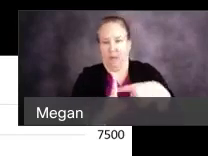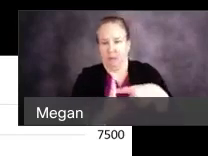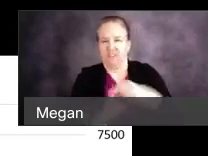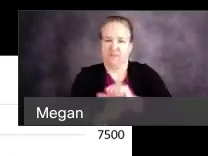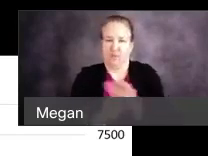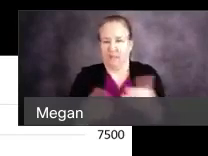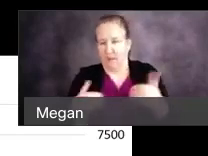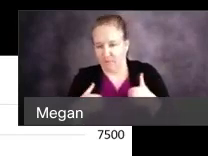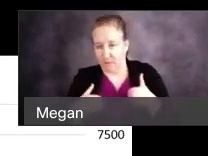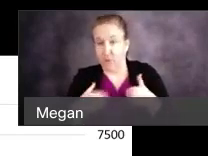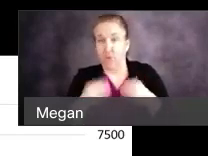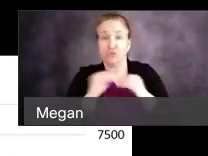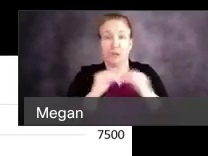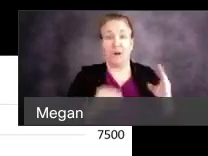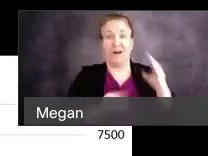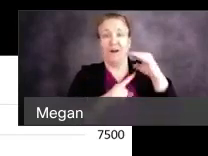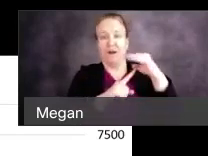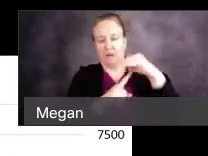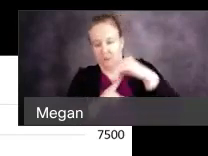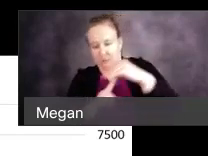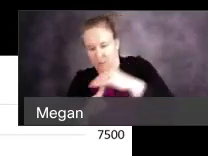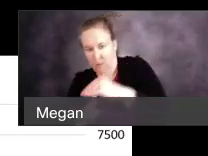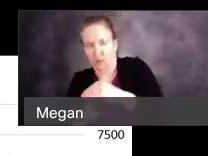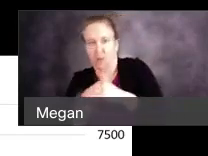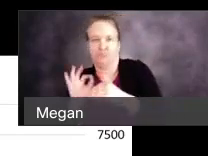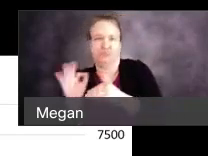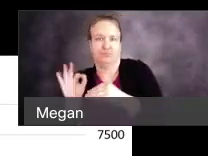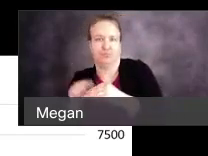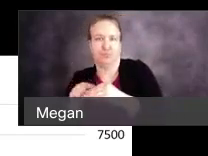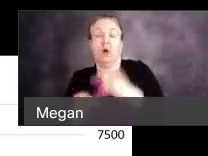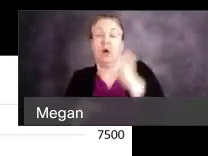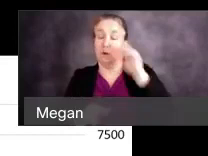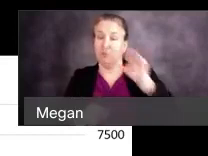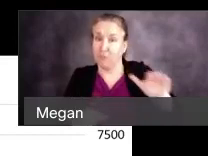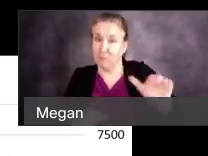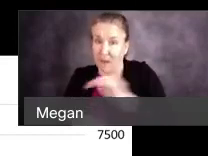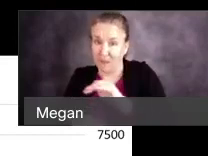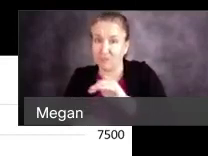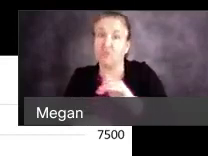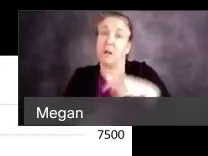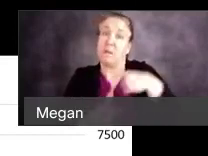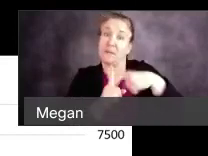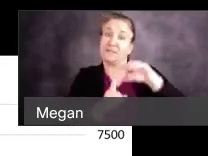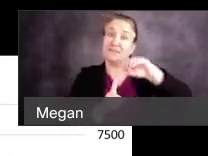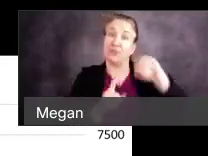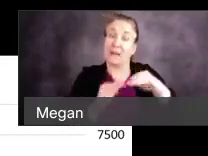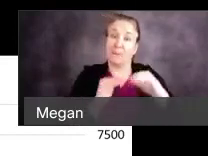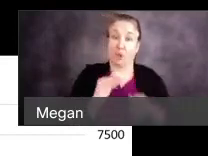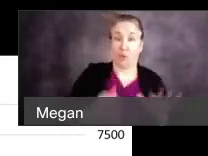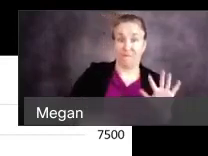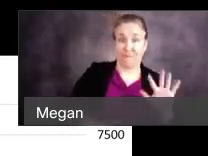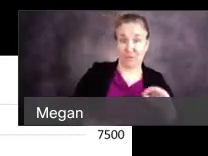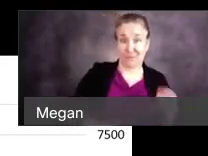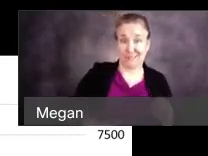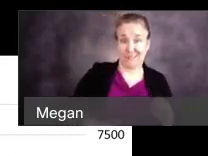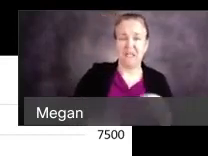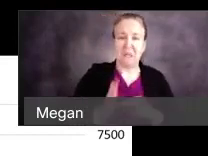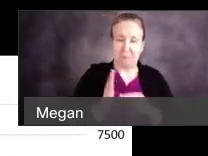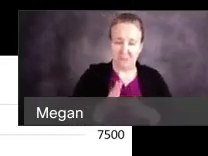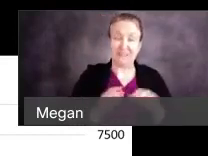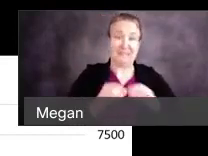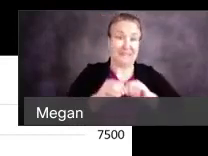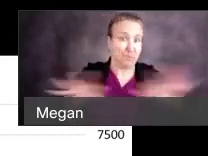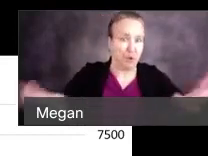which is great news. As a reminder, a positivity rate below 5% is considered suppression of the